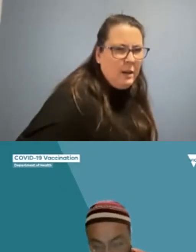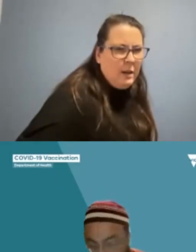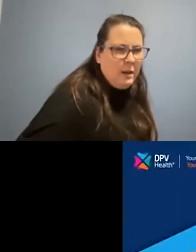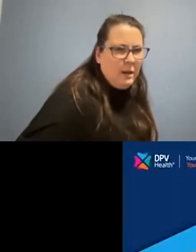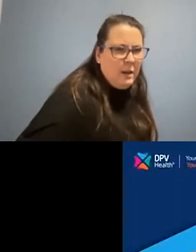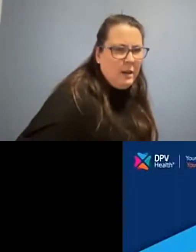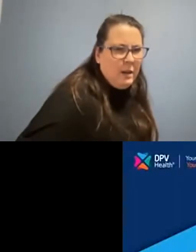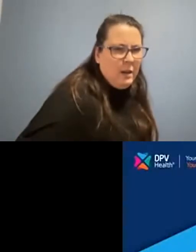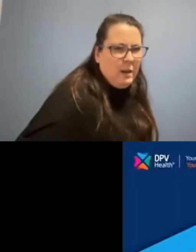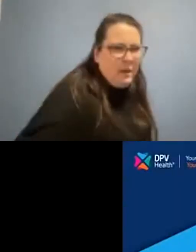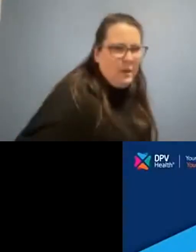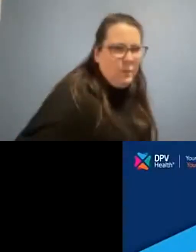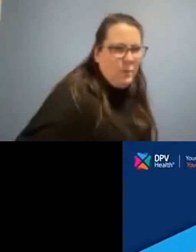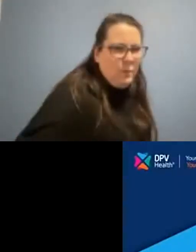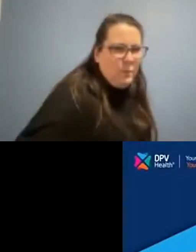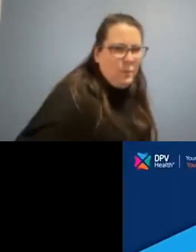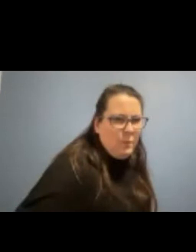Thank you. See you.